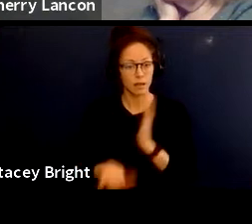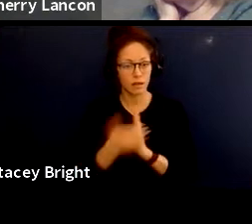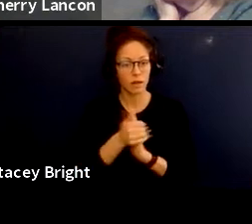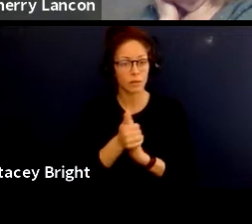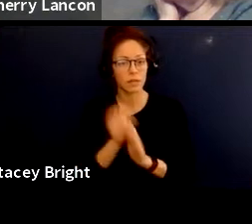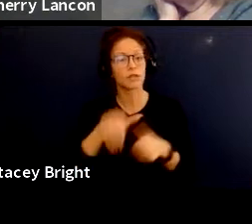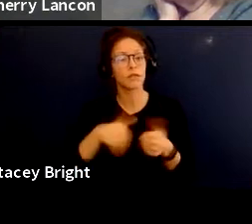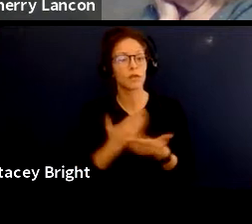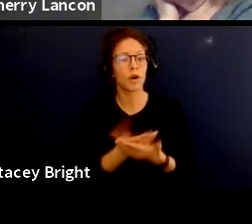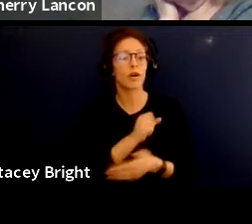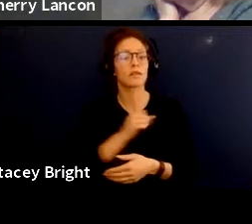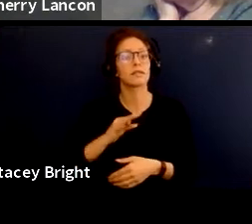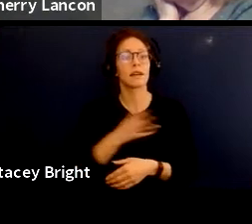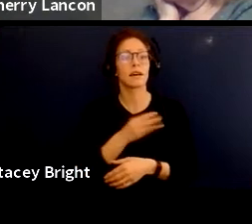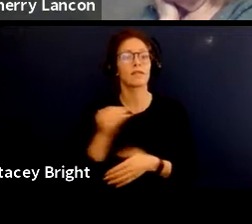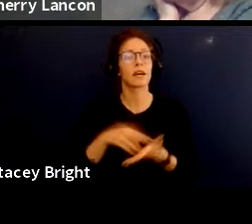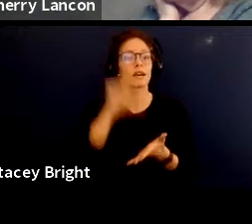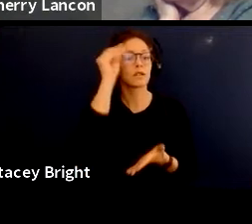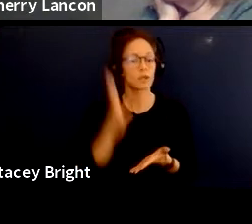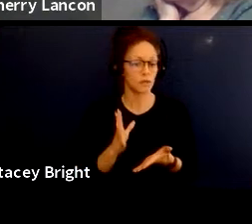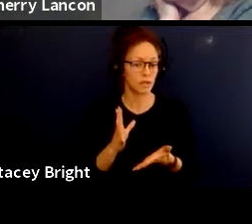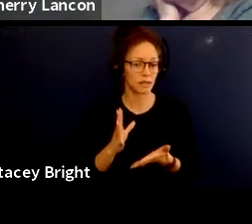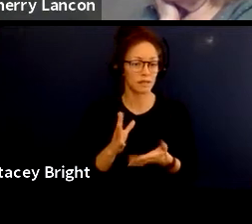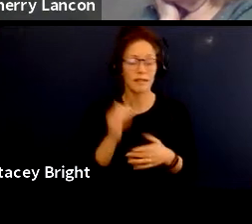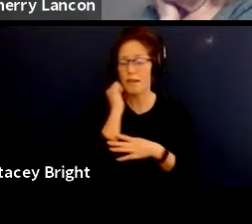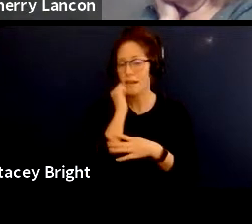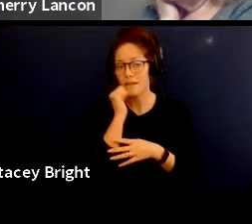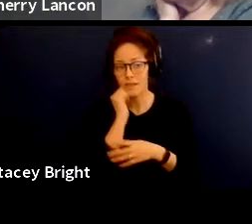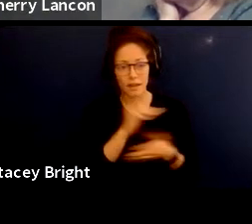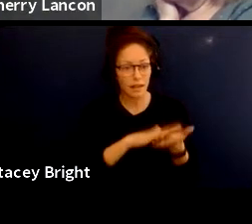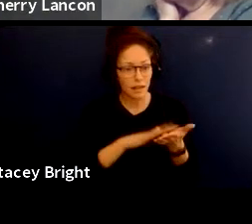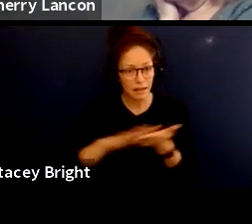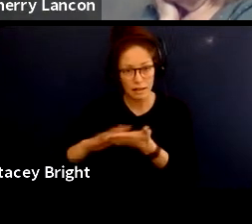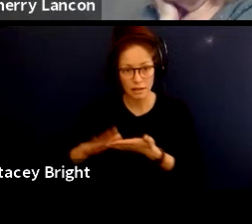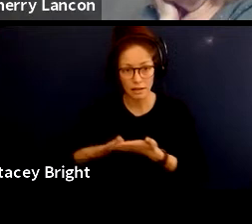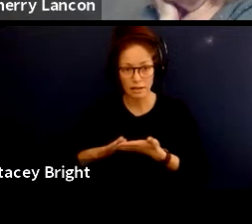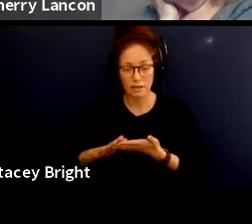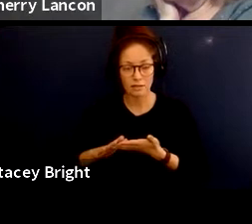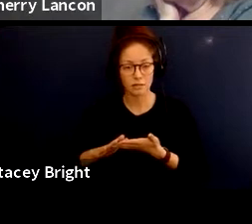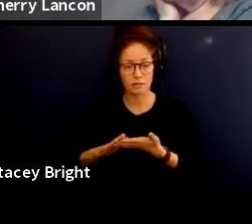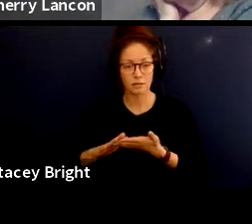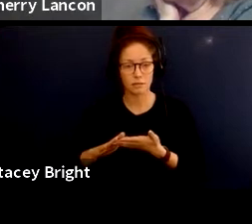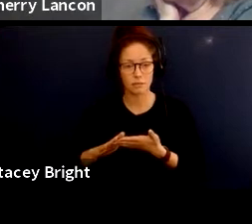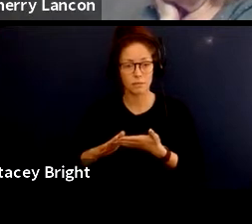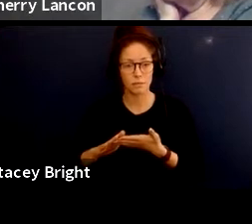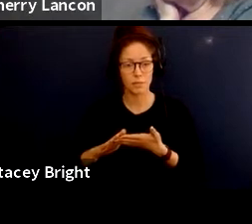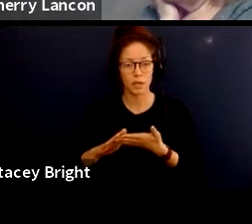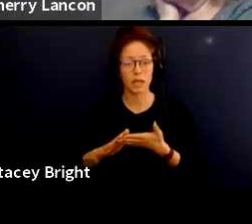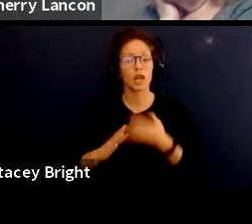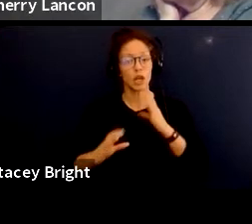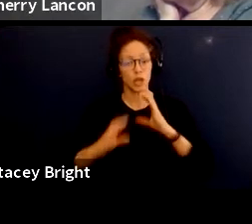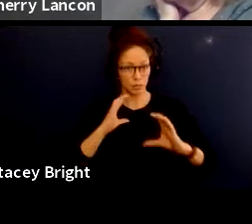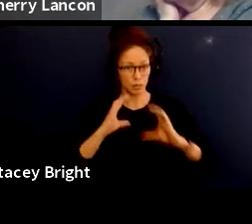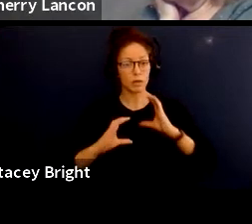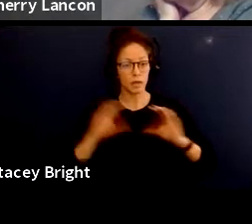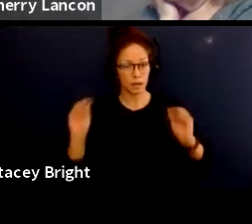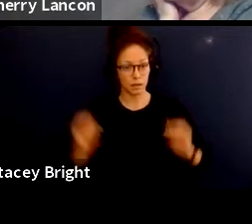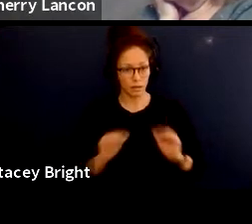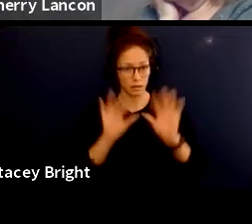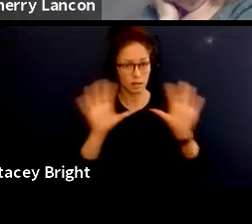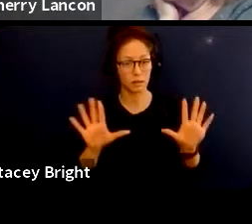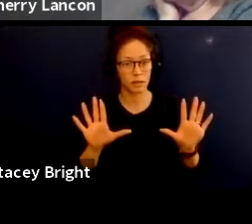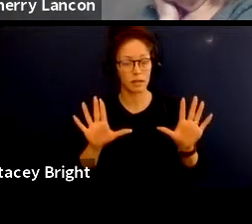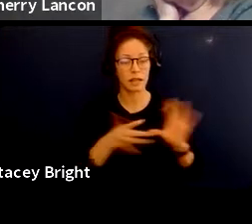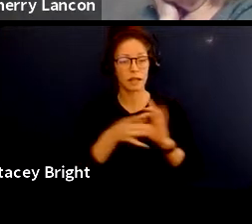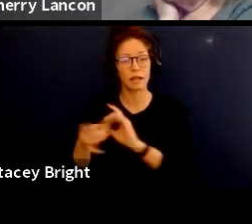all staff and students, daily sanitizing, a clearly communicated health and safety plan that aligns to LNI